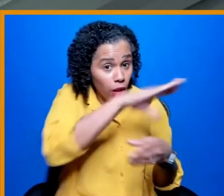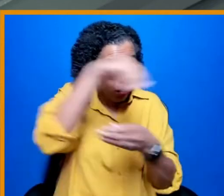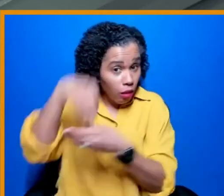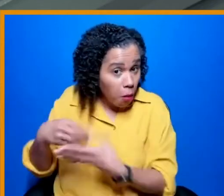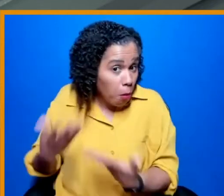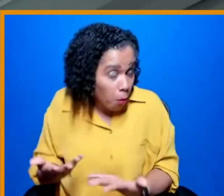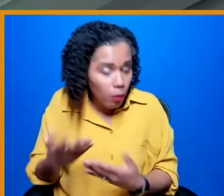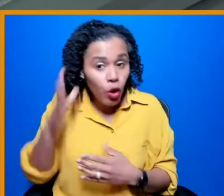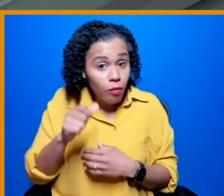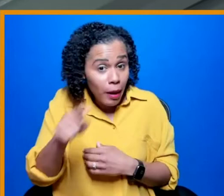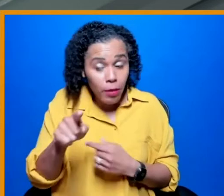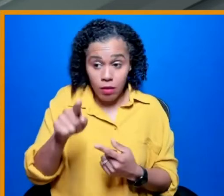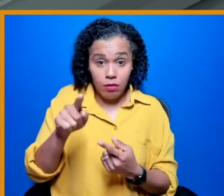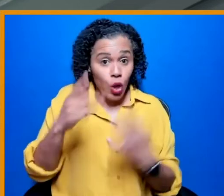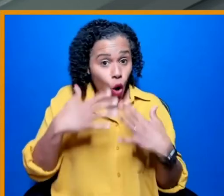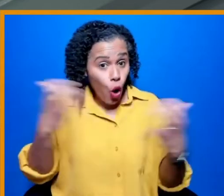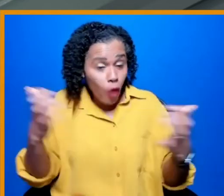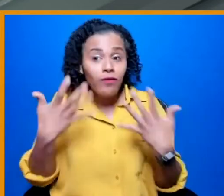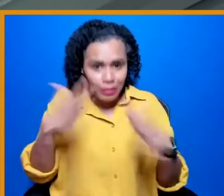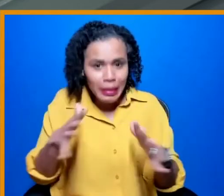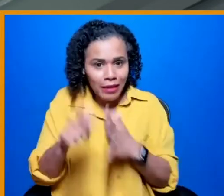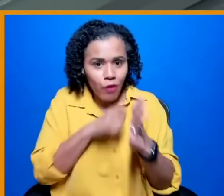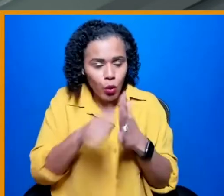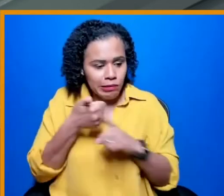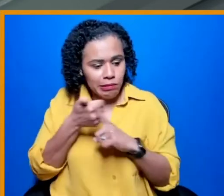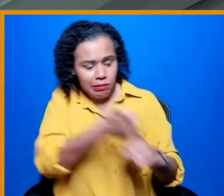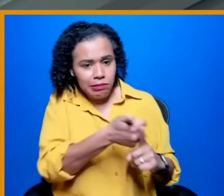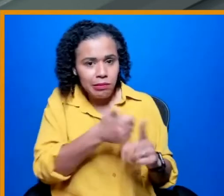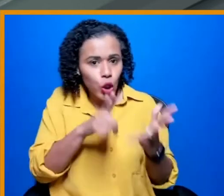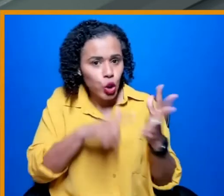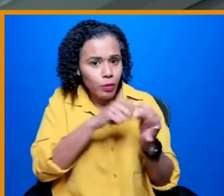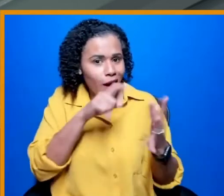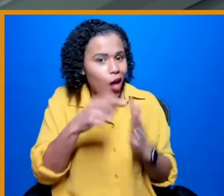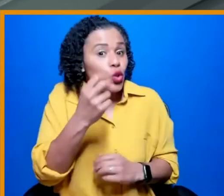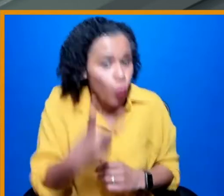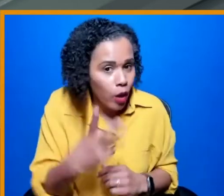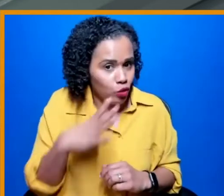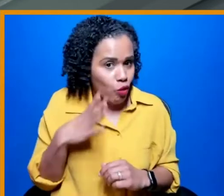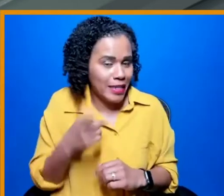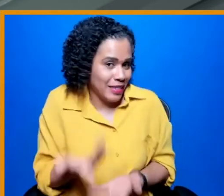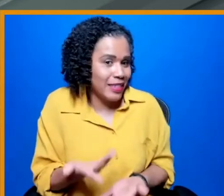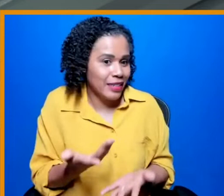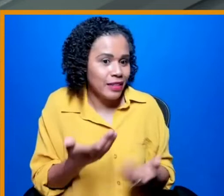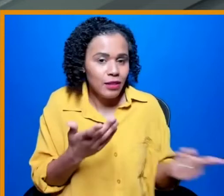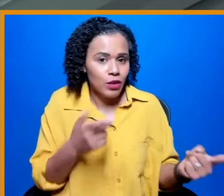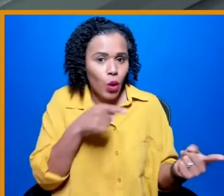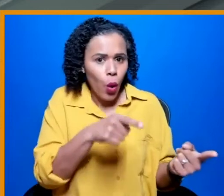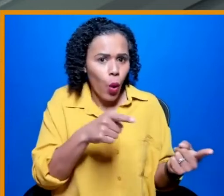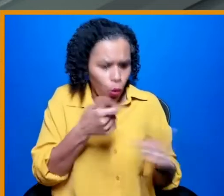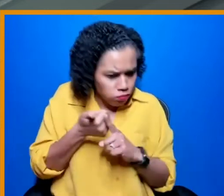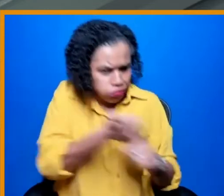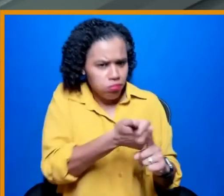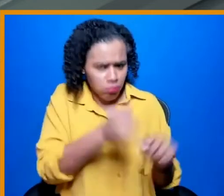twice voted in favour of the principle of UBI. And I just want to check that the principle of the Lib Dems being in favour of UBI is not up for debate, that we're just